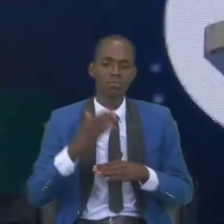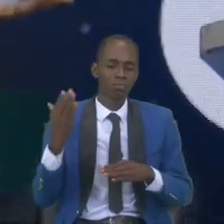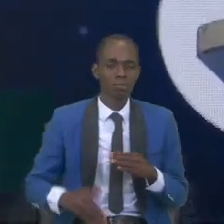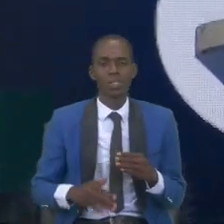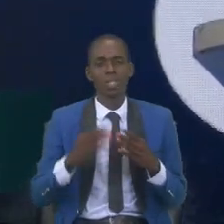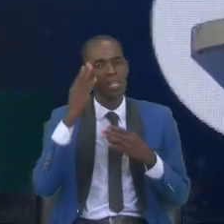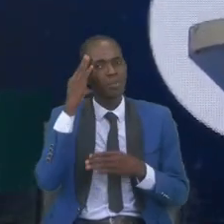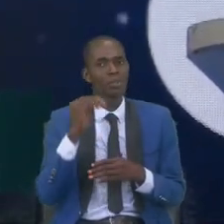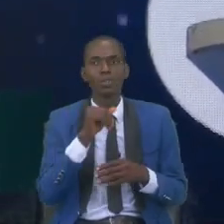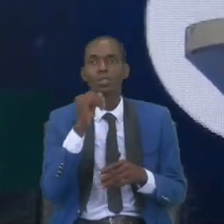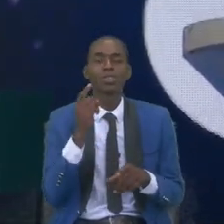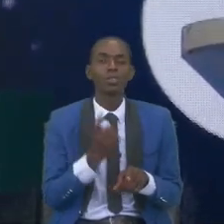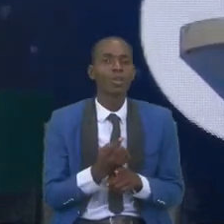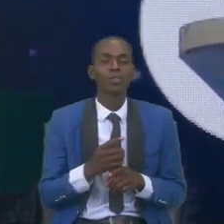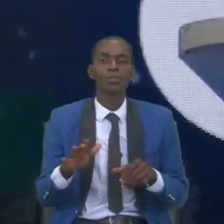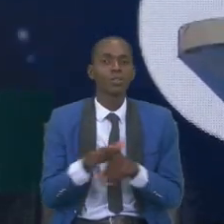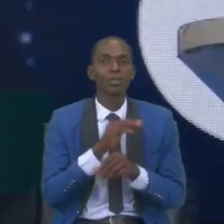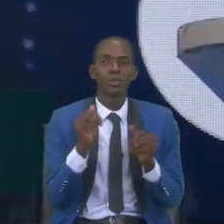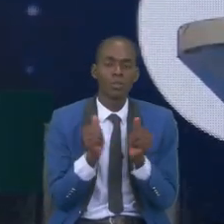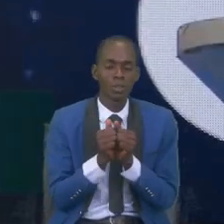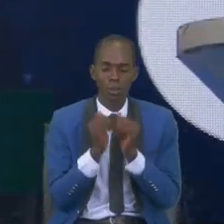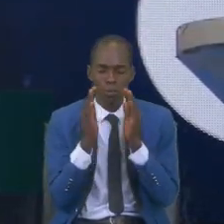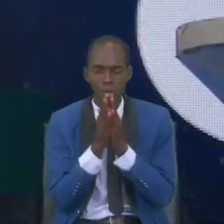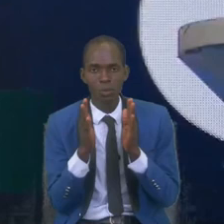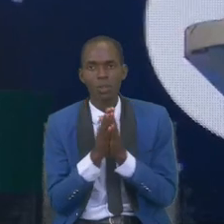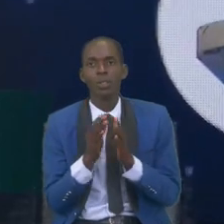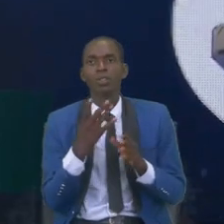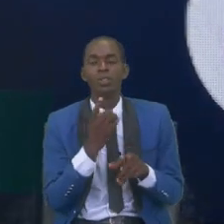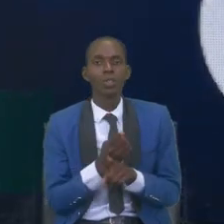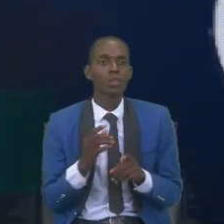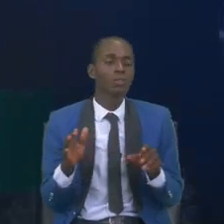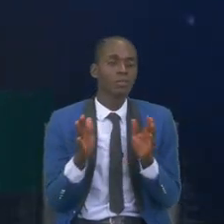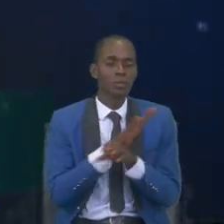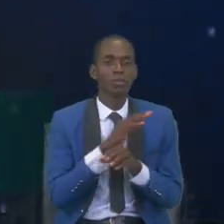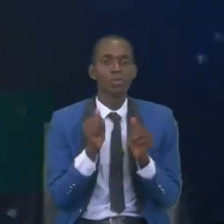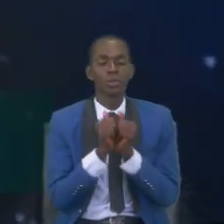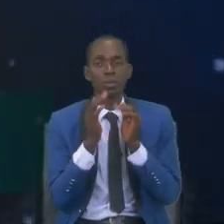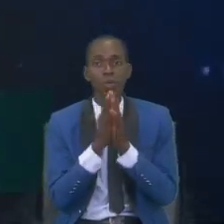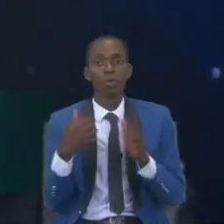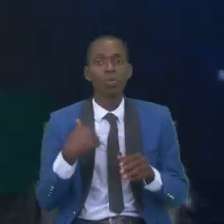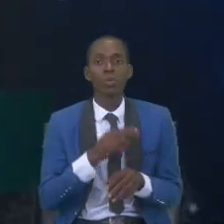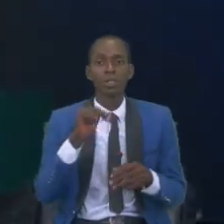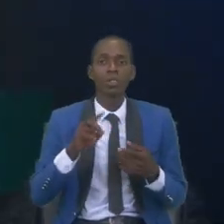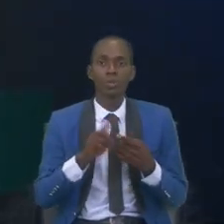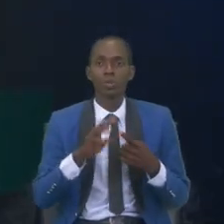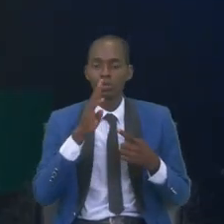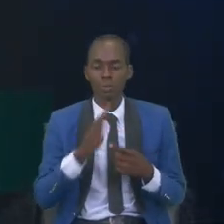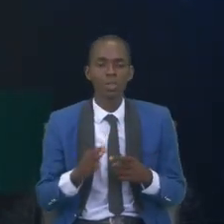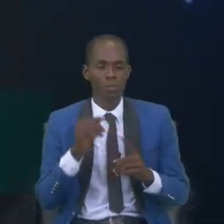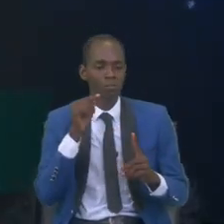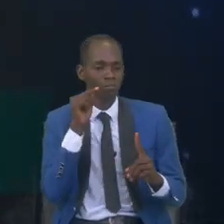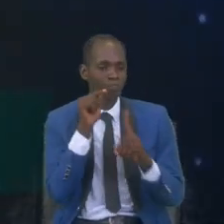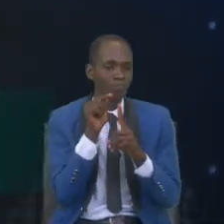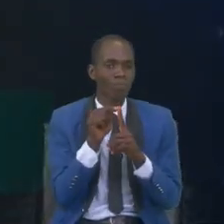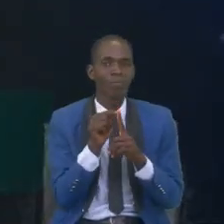in prayer. We're not just, as people say, we're flowing in prayer. We have to be definite. We have to be specific. Lord, this